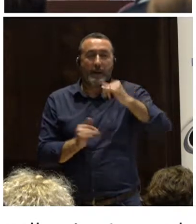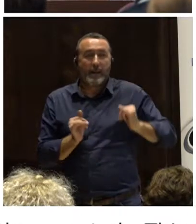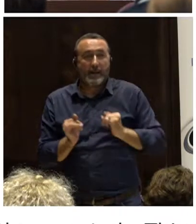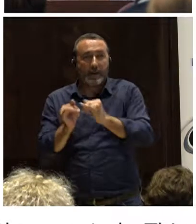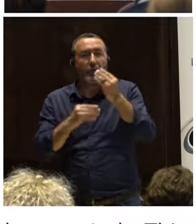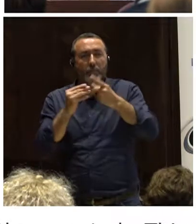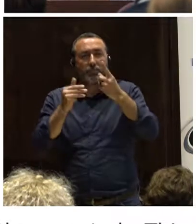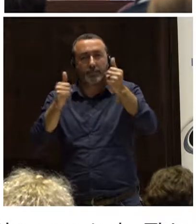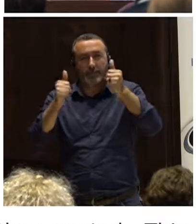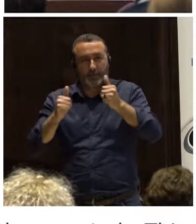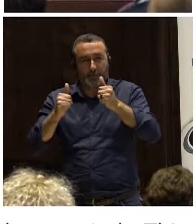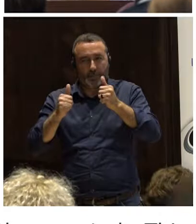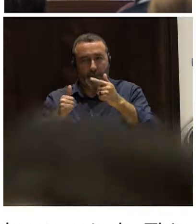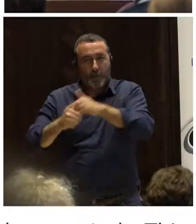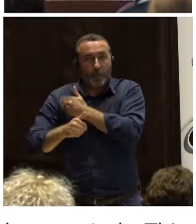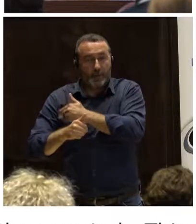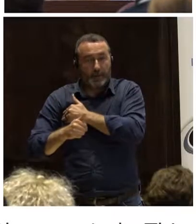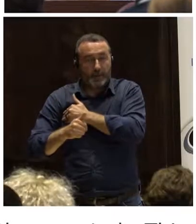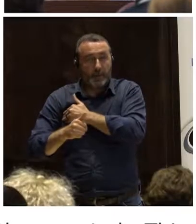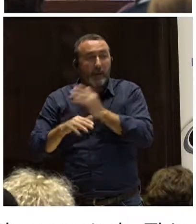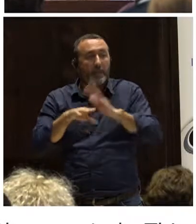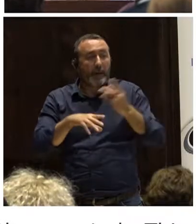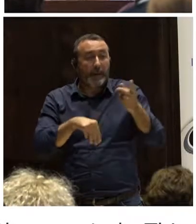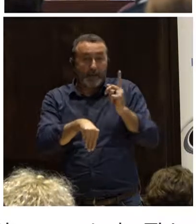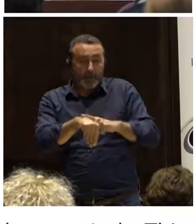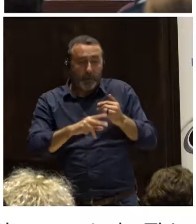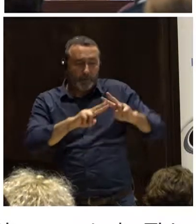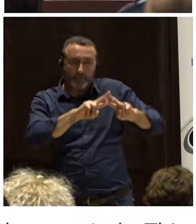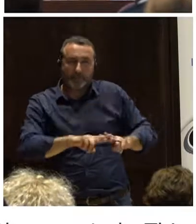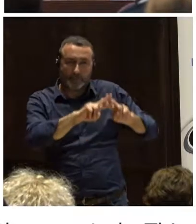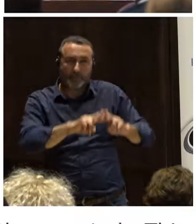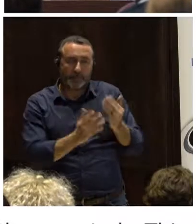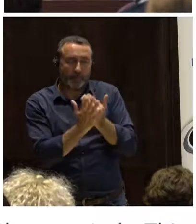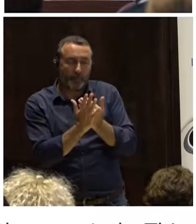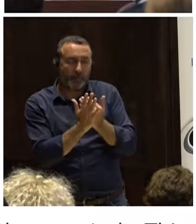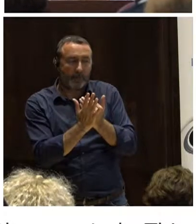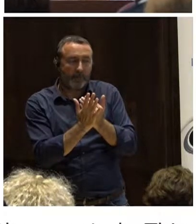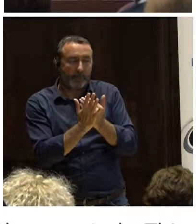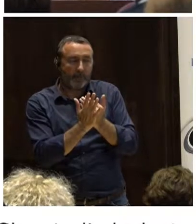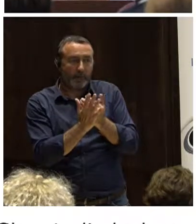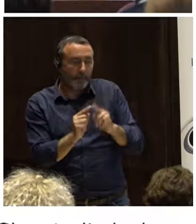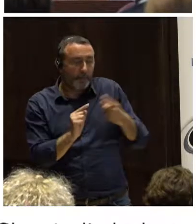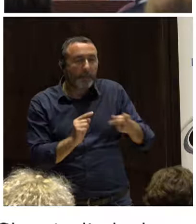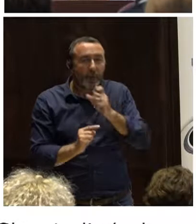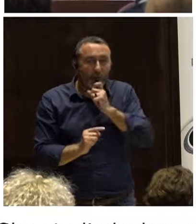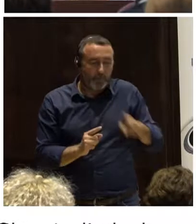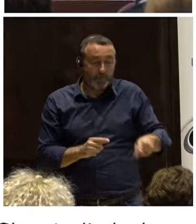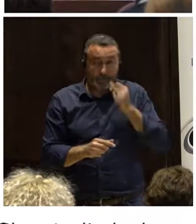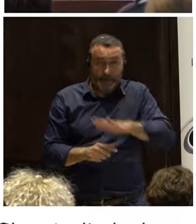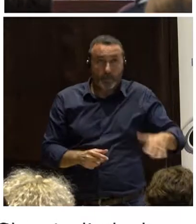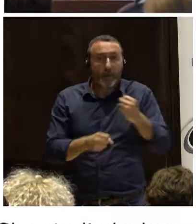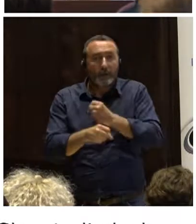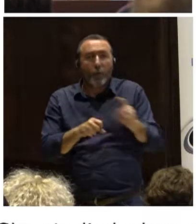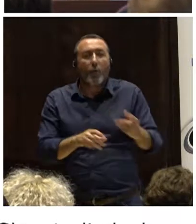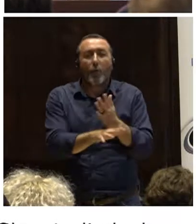free play with their mothers, who are often their playmate of children with disabilities. And first, in